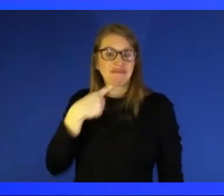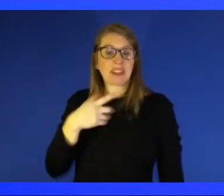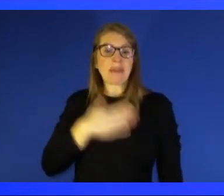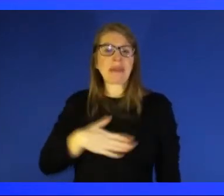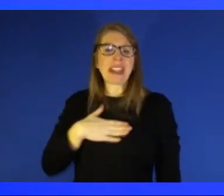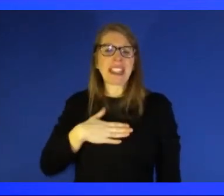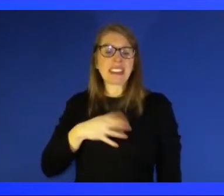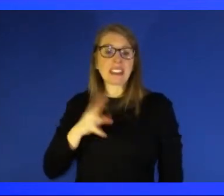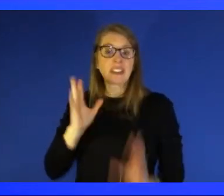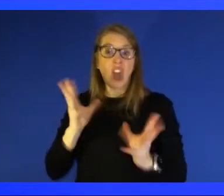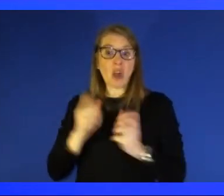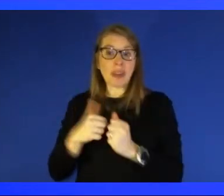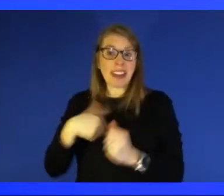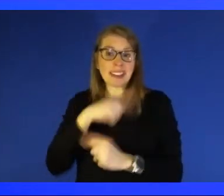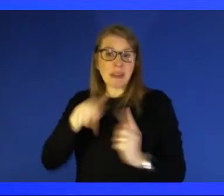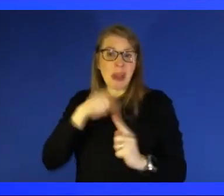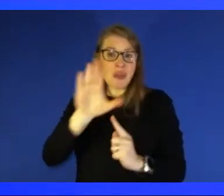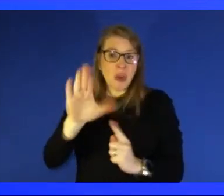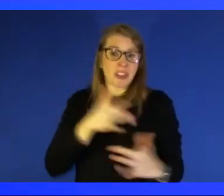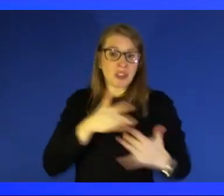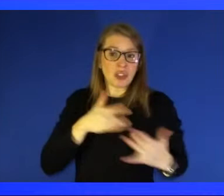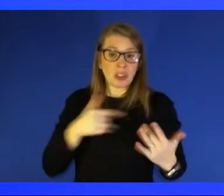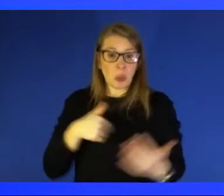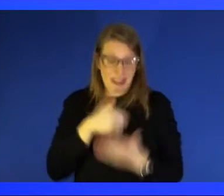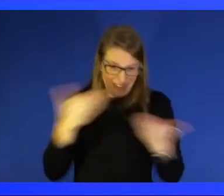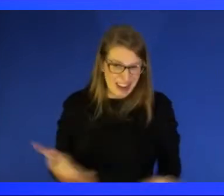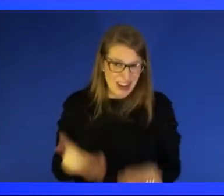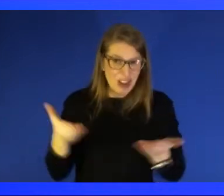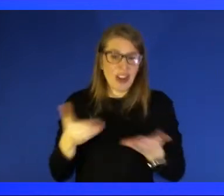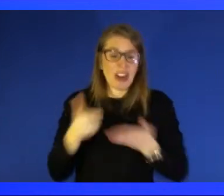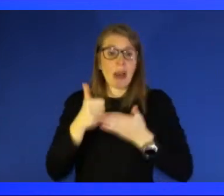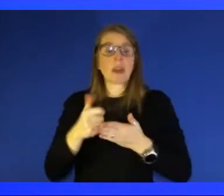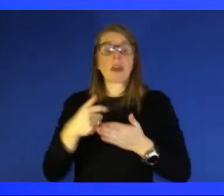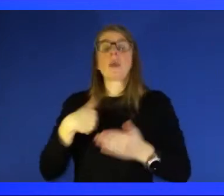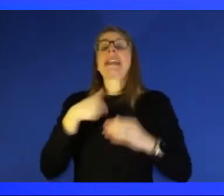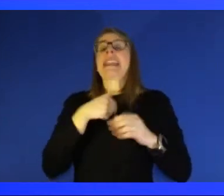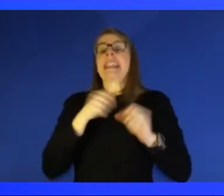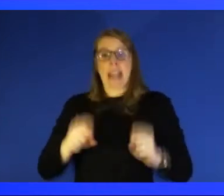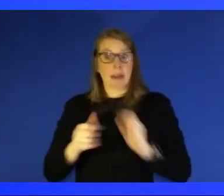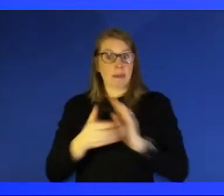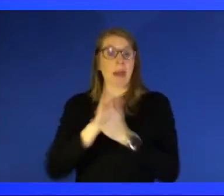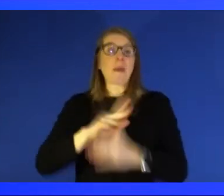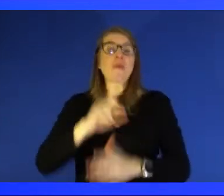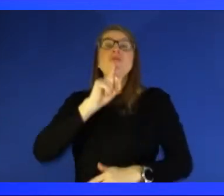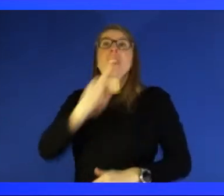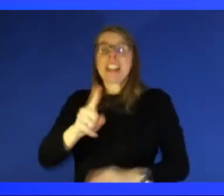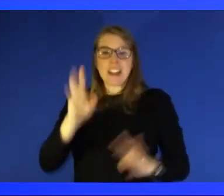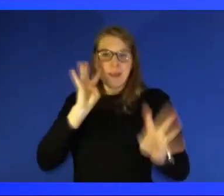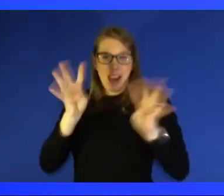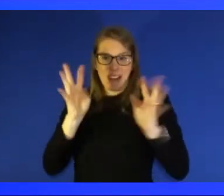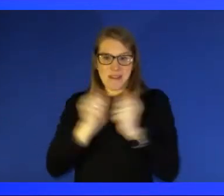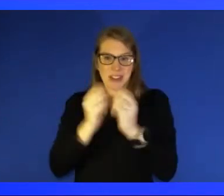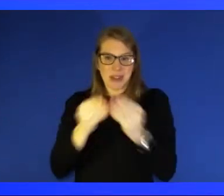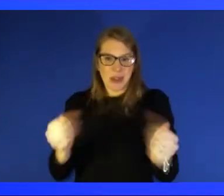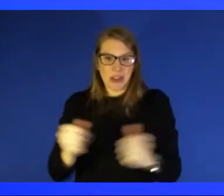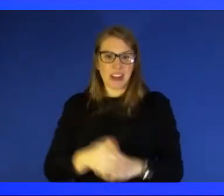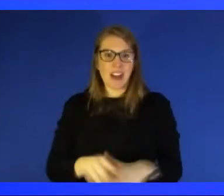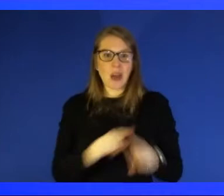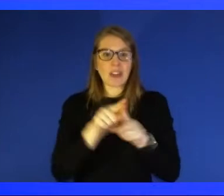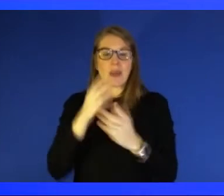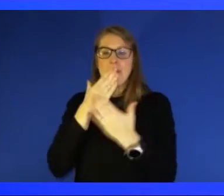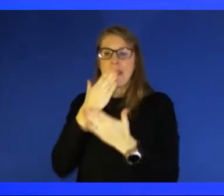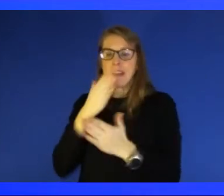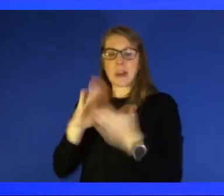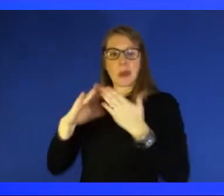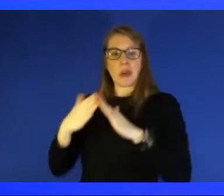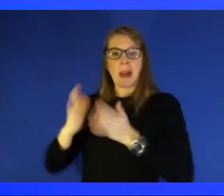your concerns. We are here to help. We can get very creative with solutions. And I also really want to thank our community partners that are